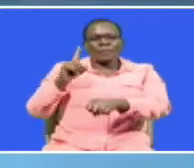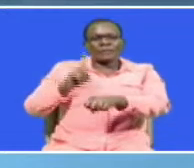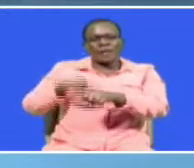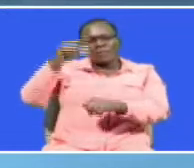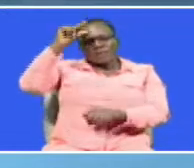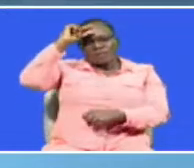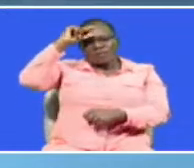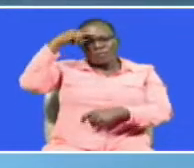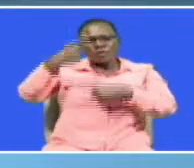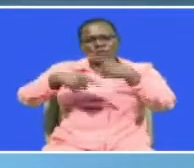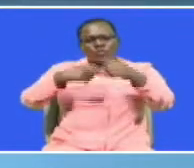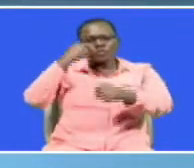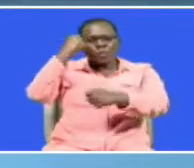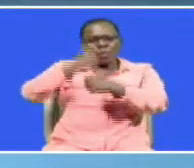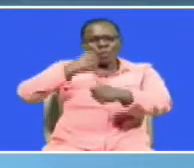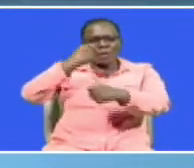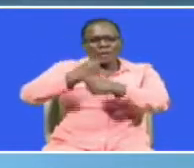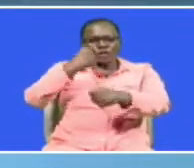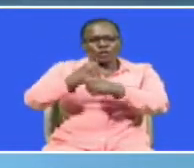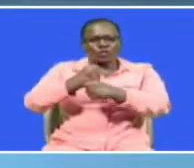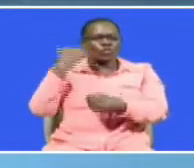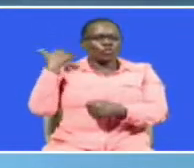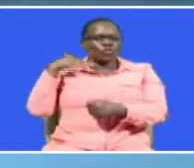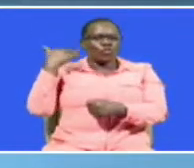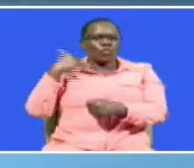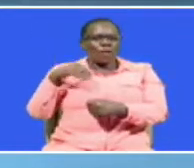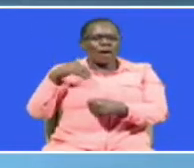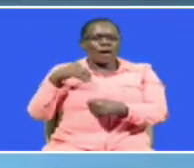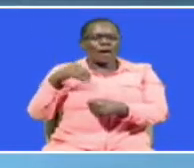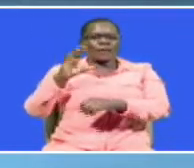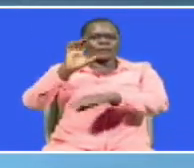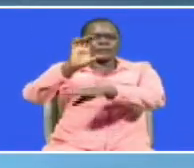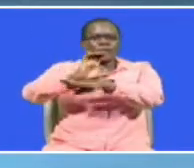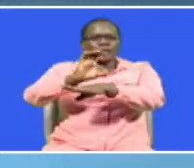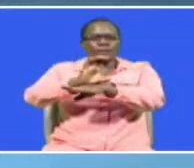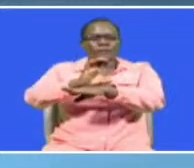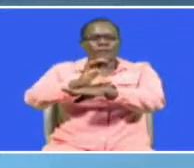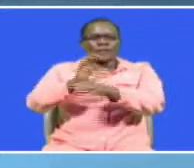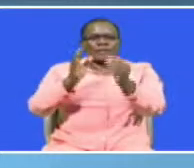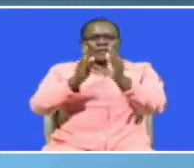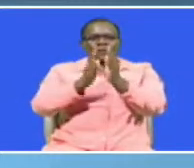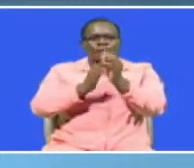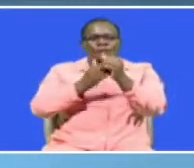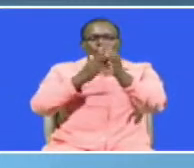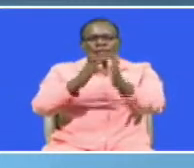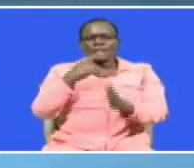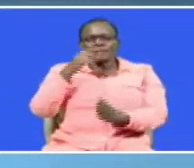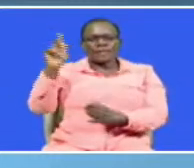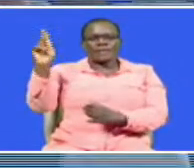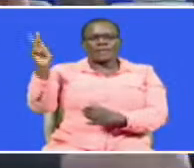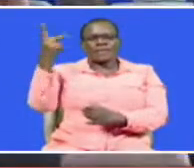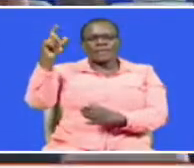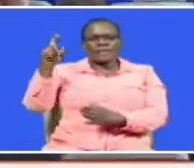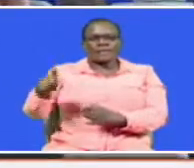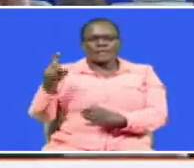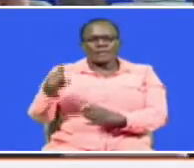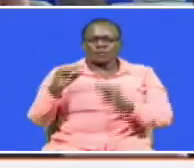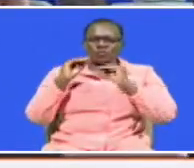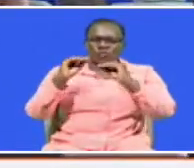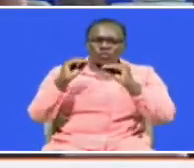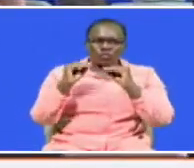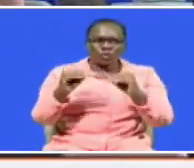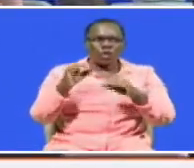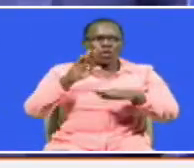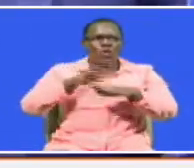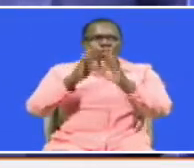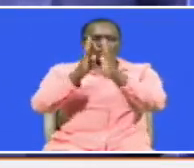the government continues with a crackdown on rogue religious leaders. However, the religious leaders say Kenyans need to be sensitized